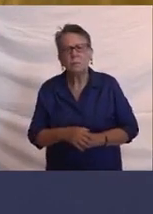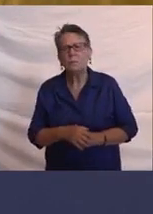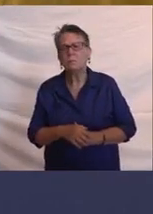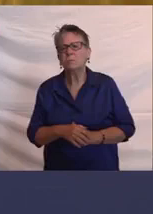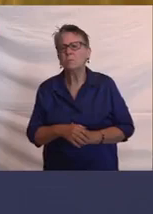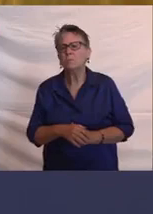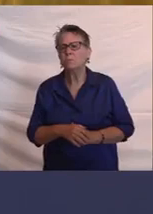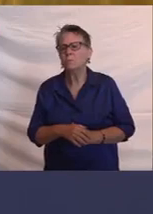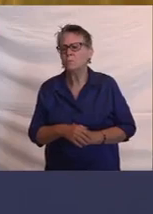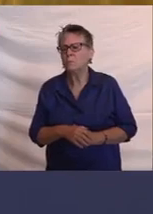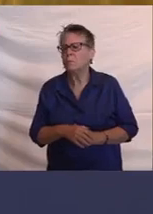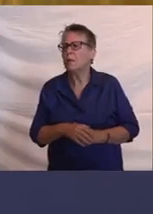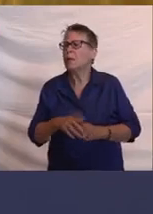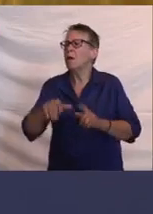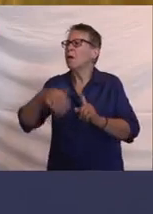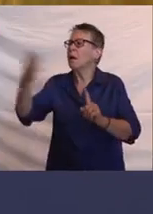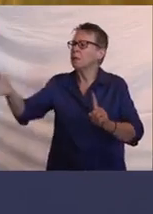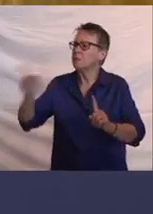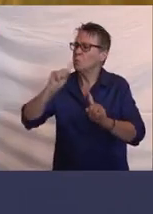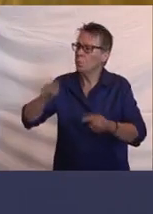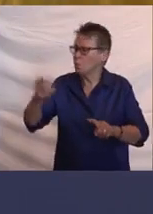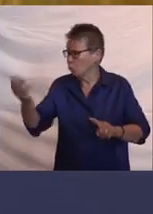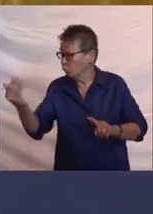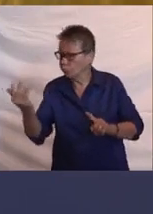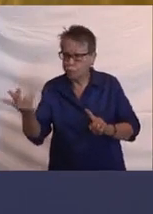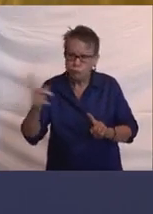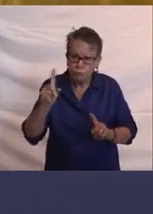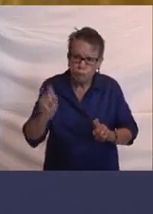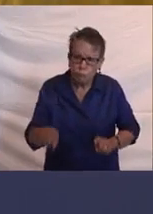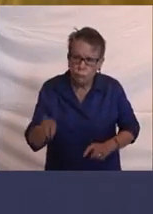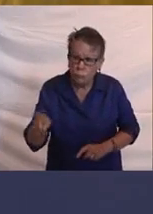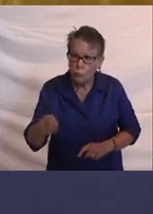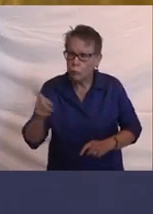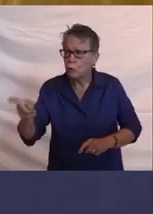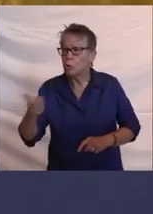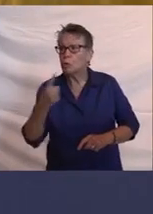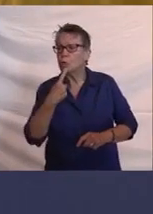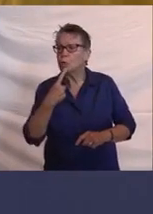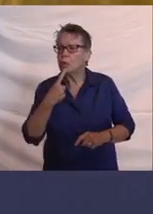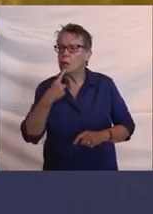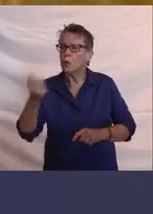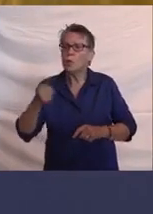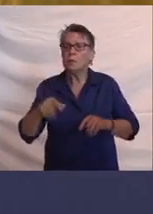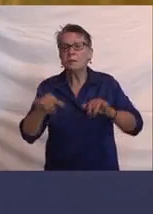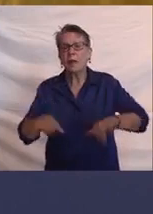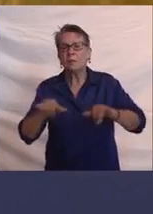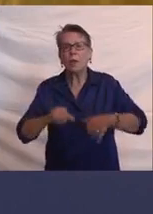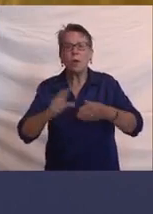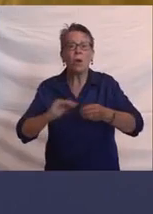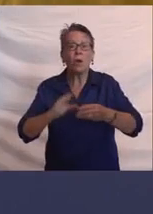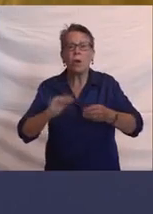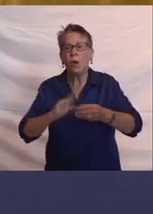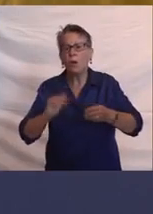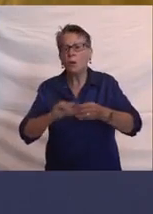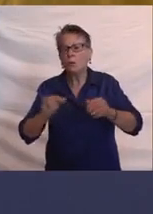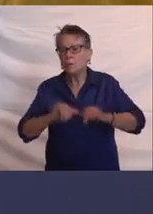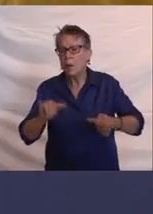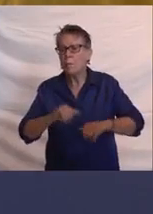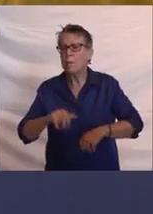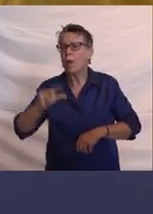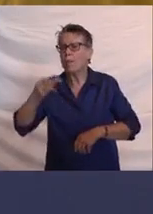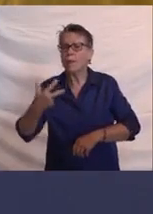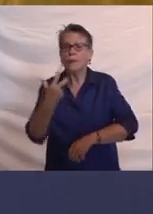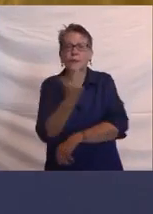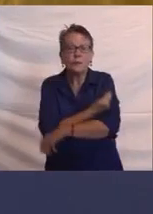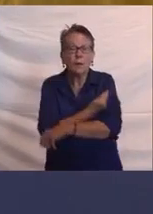What do you got? So you all have been talking a lot about the eventuality of booster shots